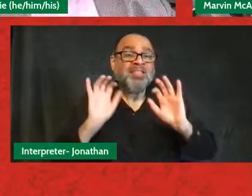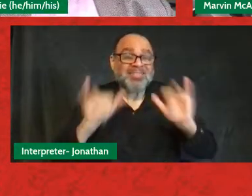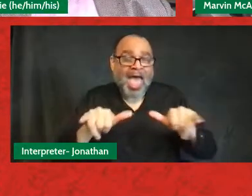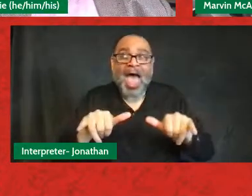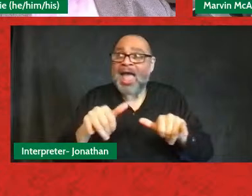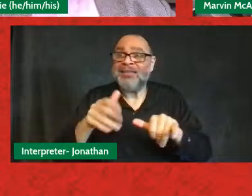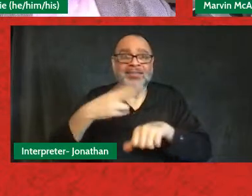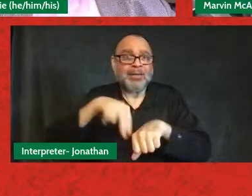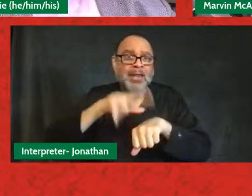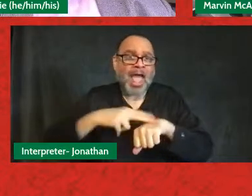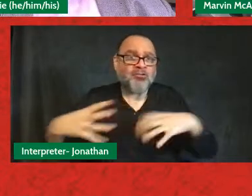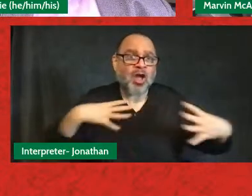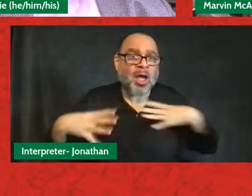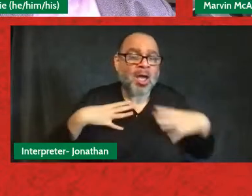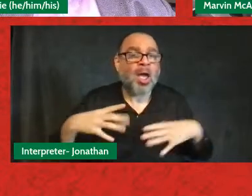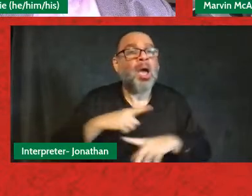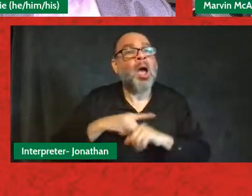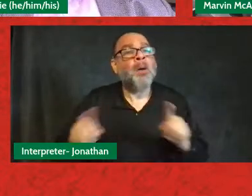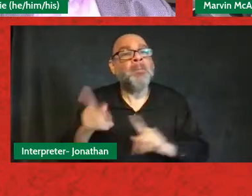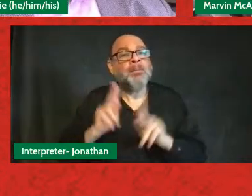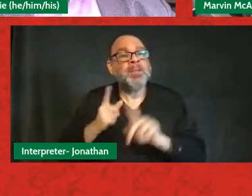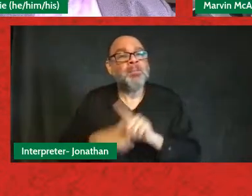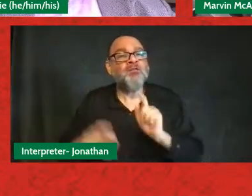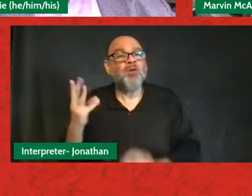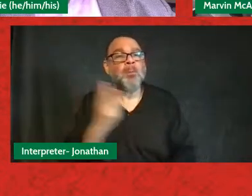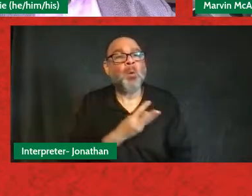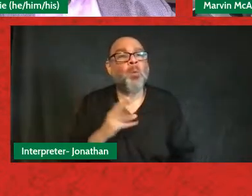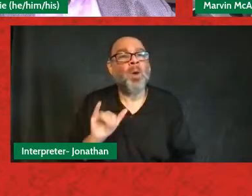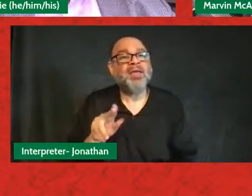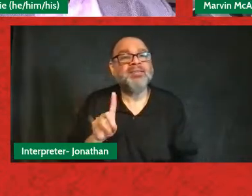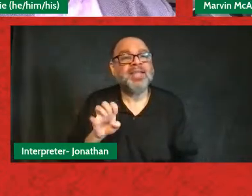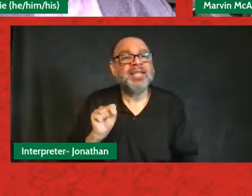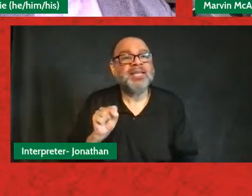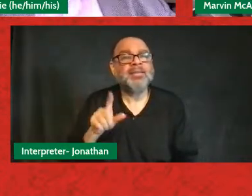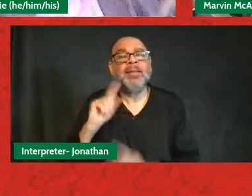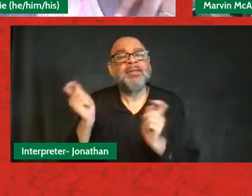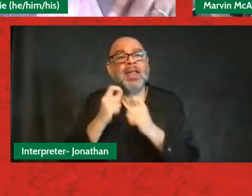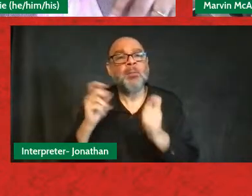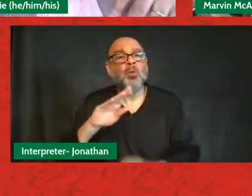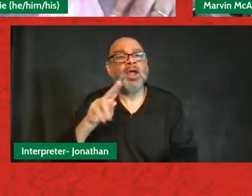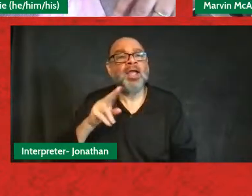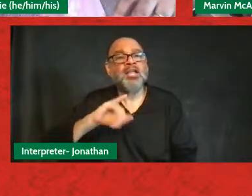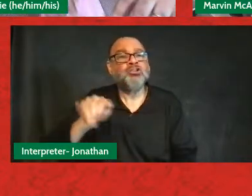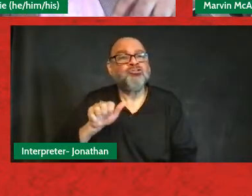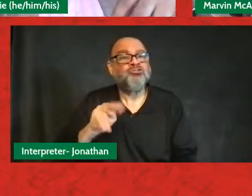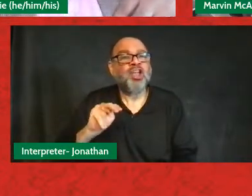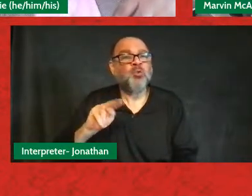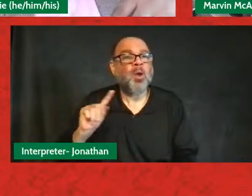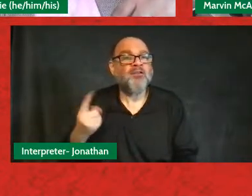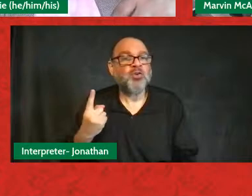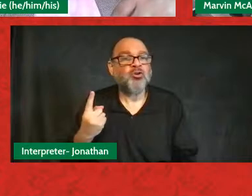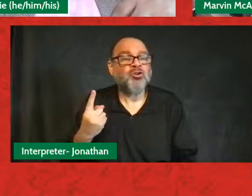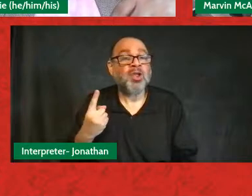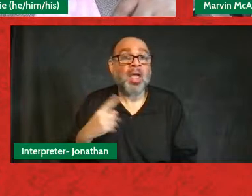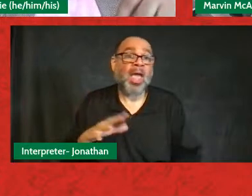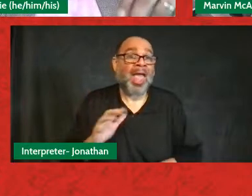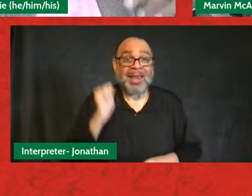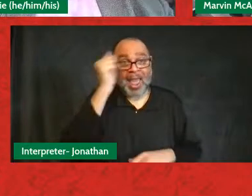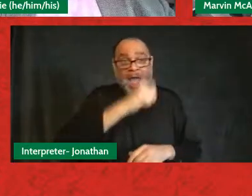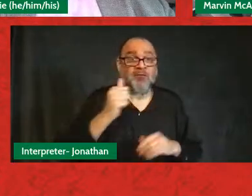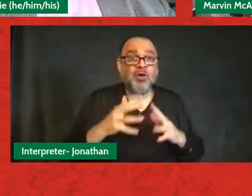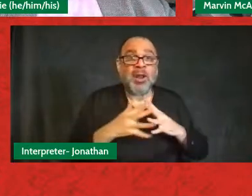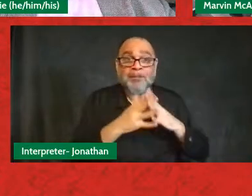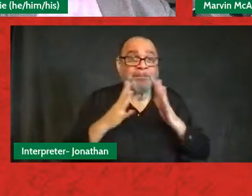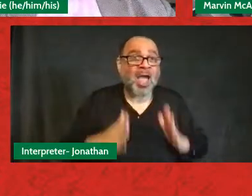Indies celebrated January the 1st because of the British thing. And in America, people, African Americans,